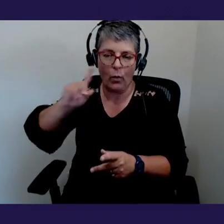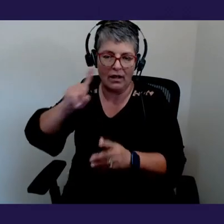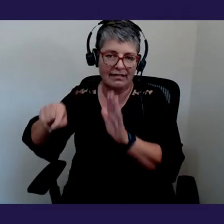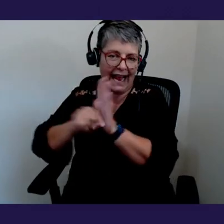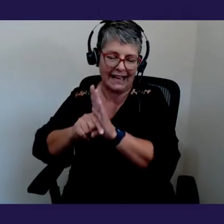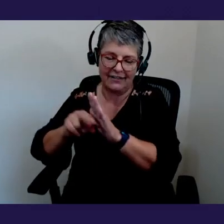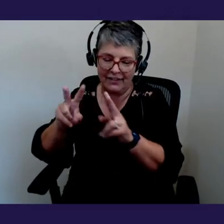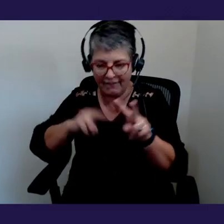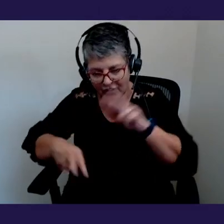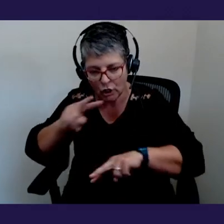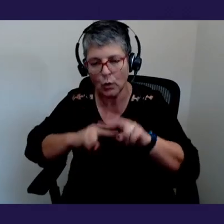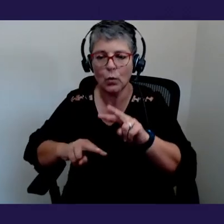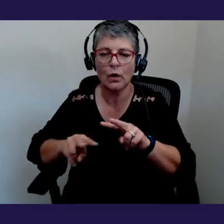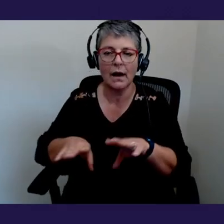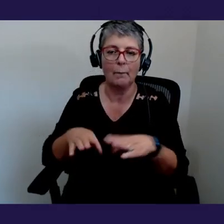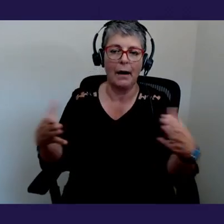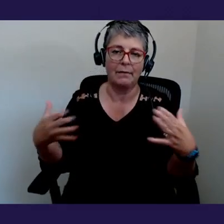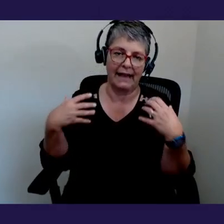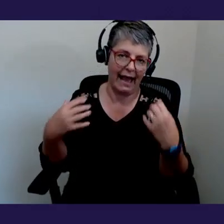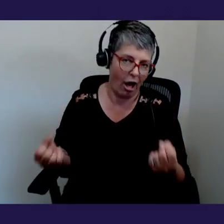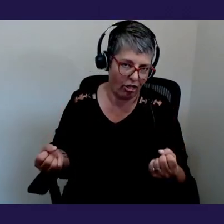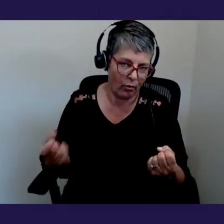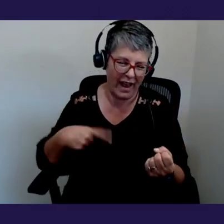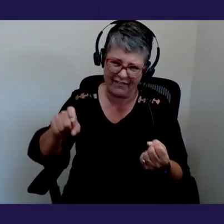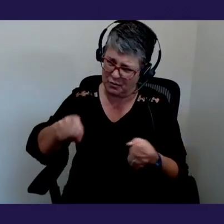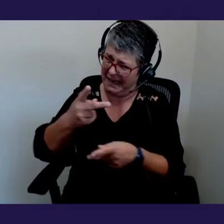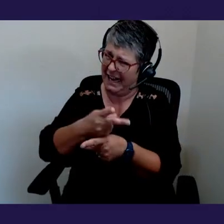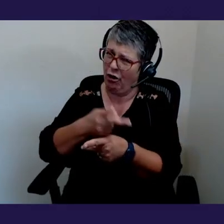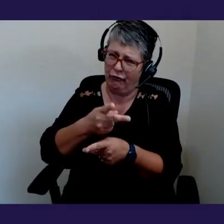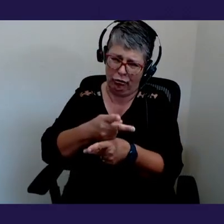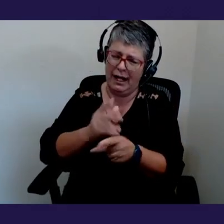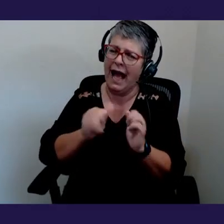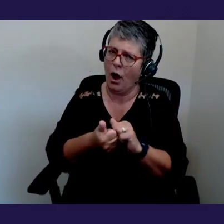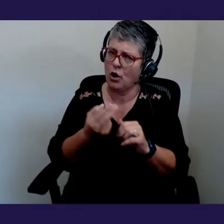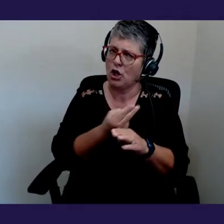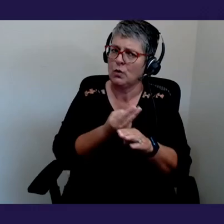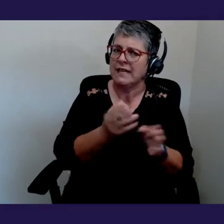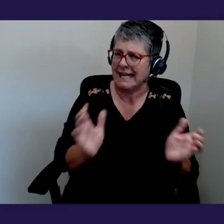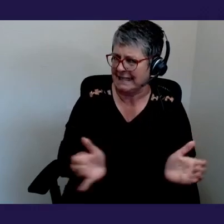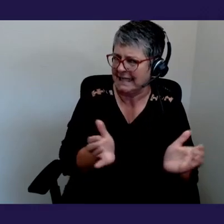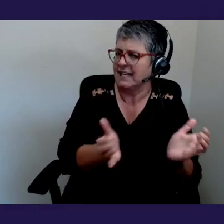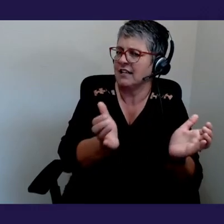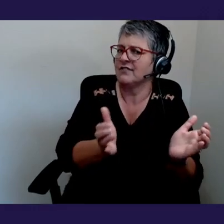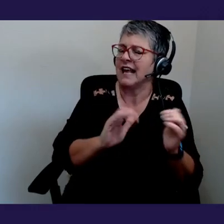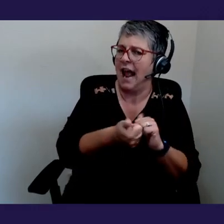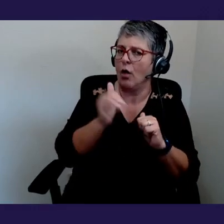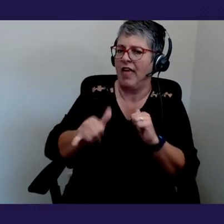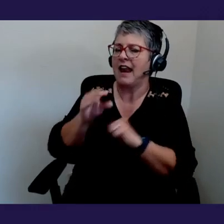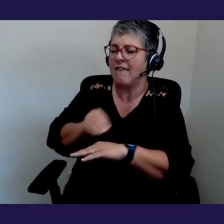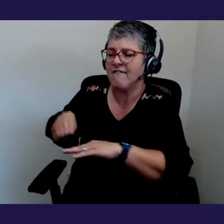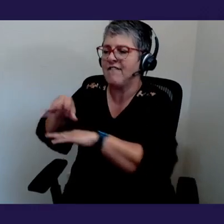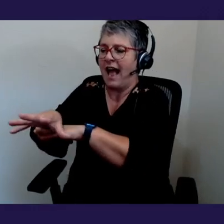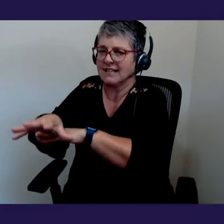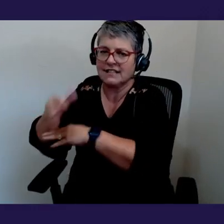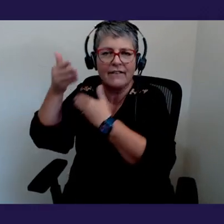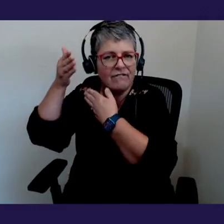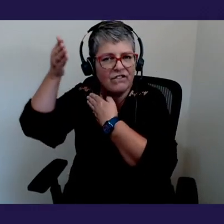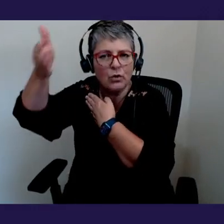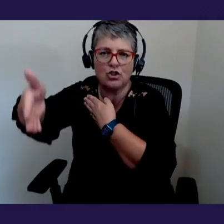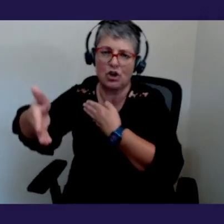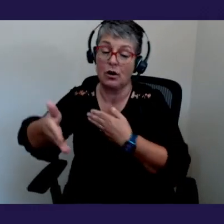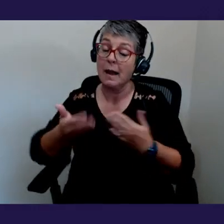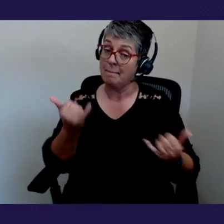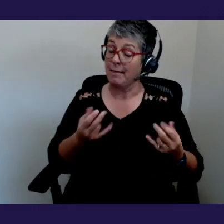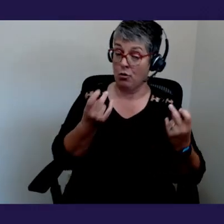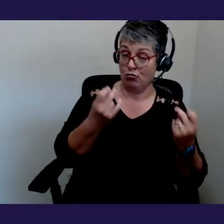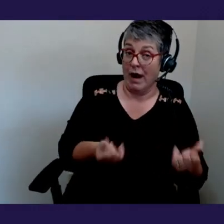be careful about the way in which we are using incentives and how it's going to have implications for the future. So it may have an immediate effect,